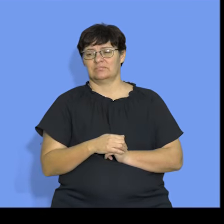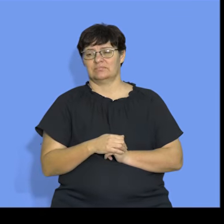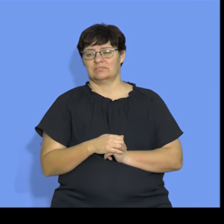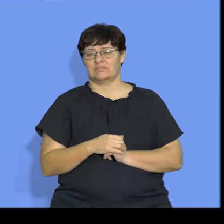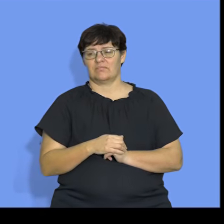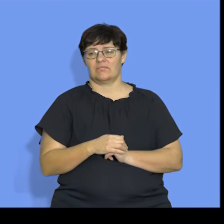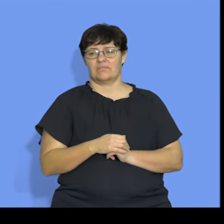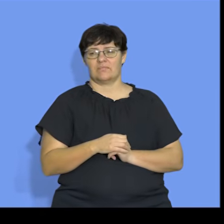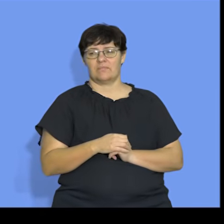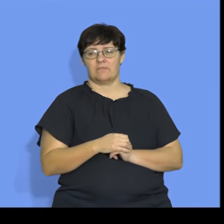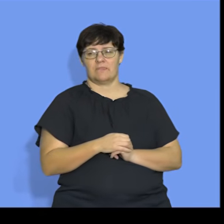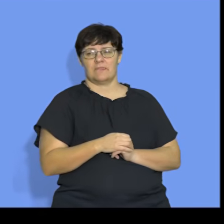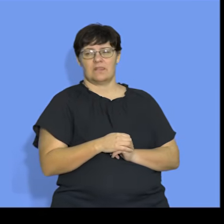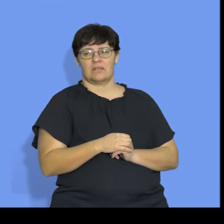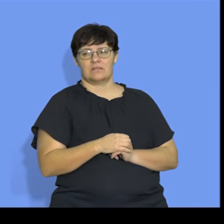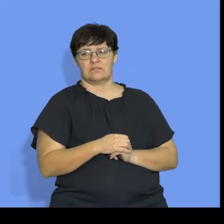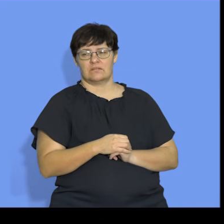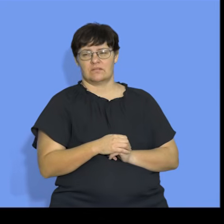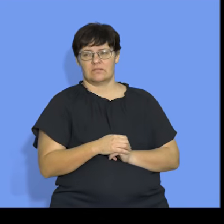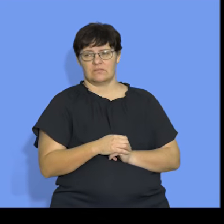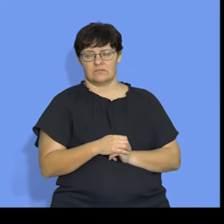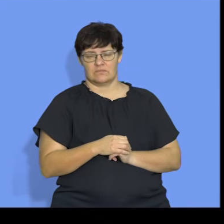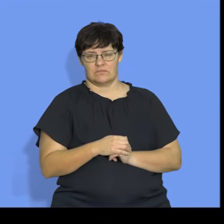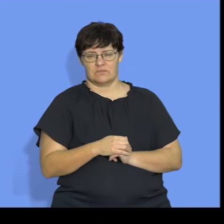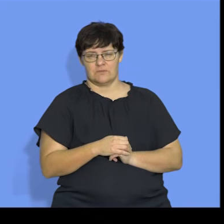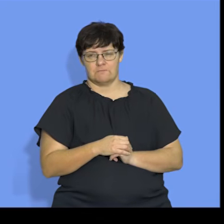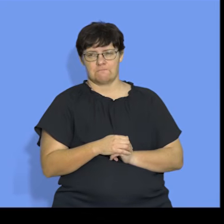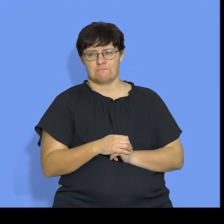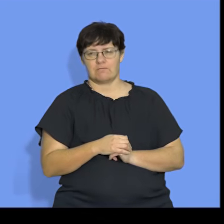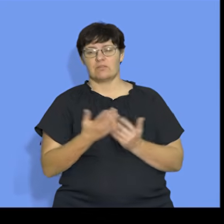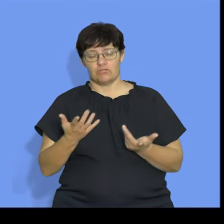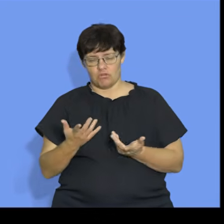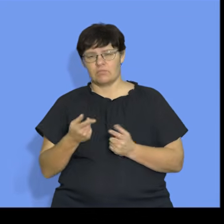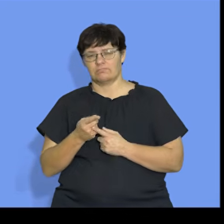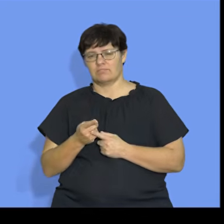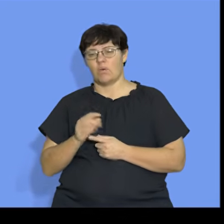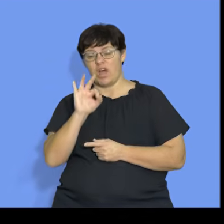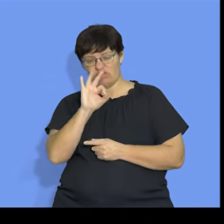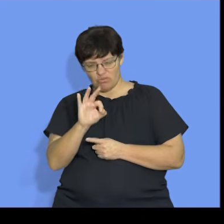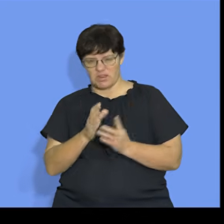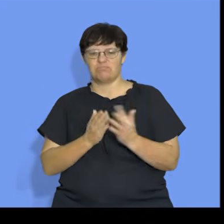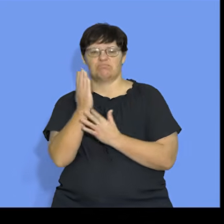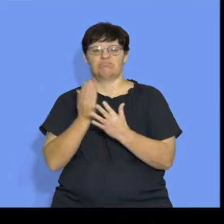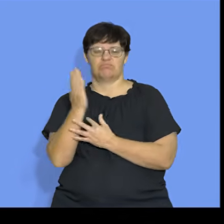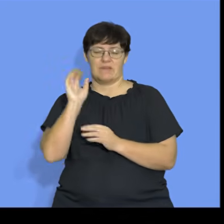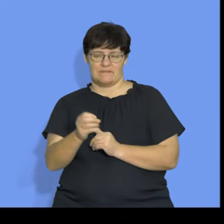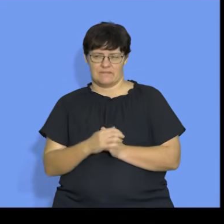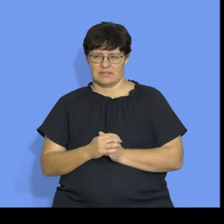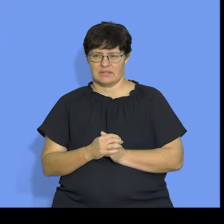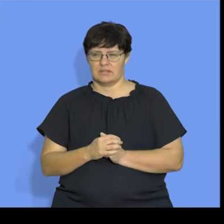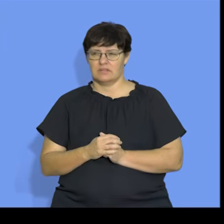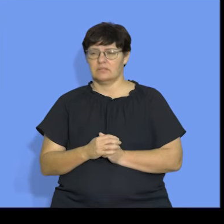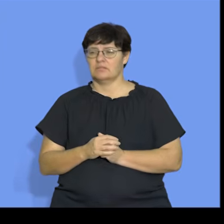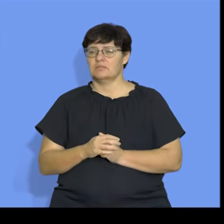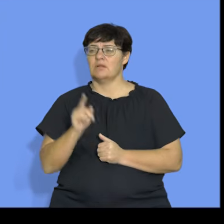Antibiotic number or letter Q. Right, it let 3 go. Which type of